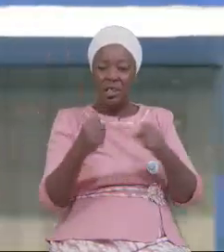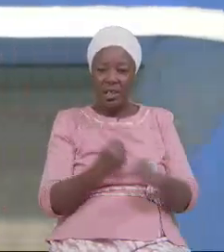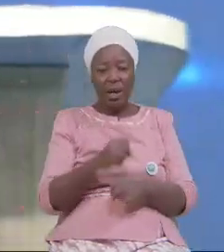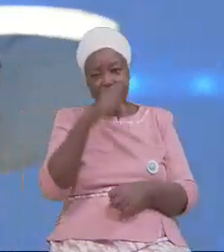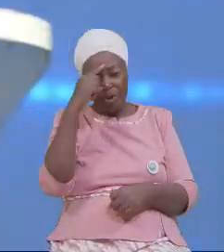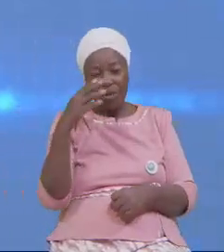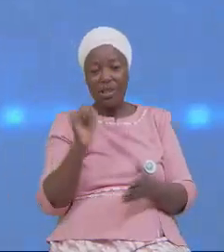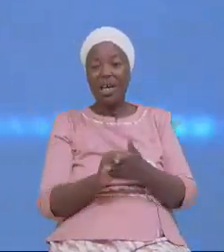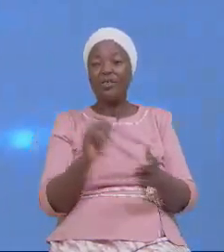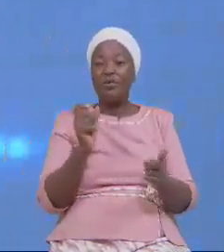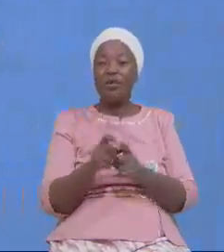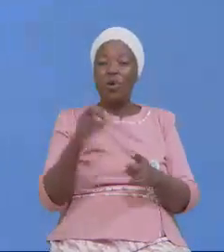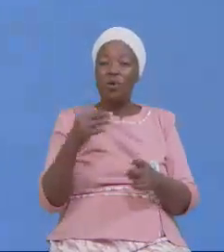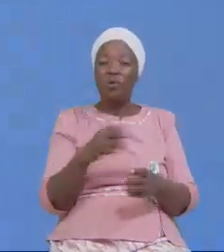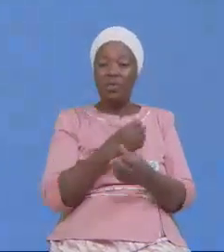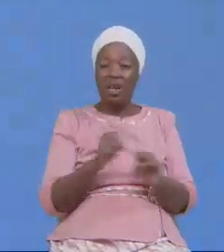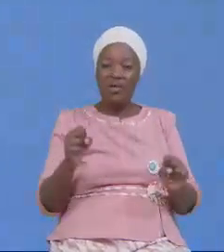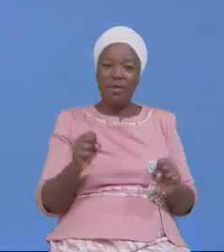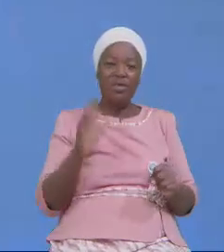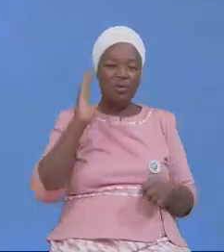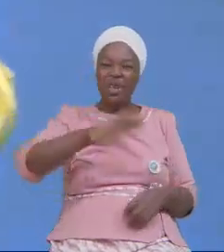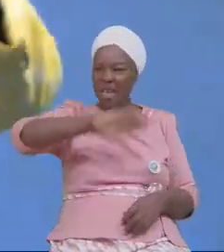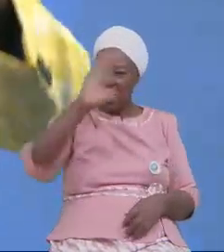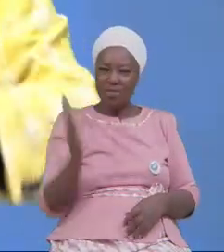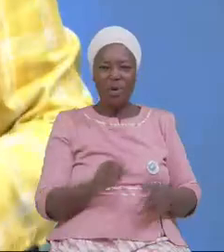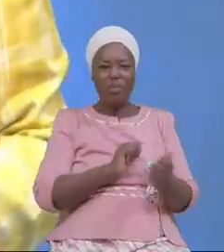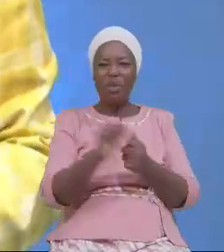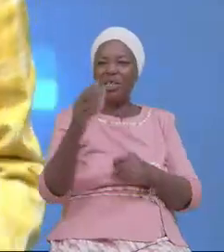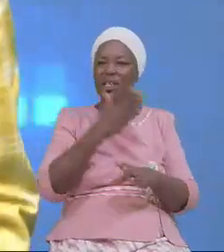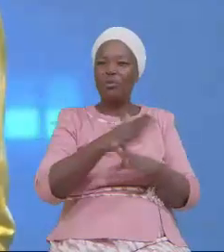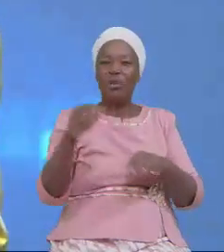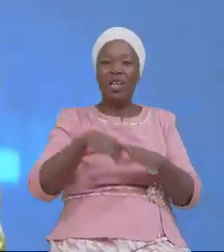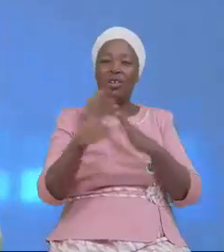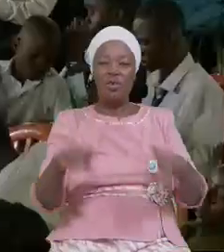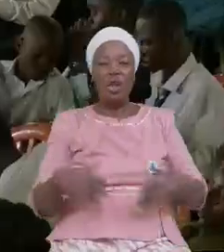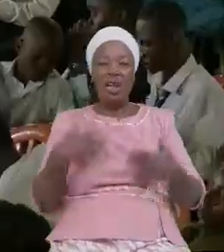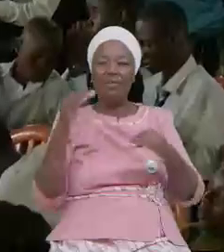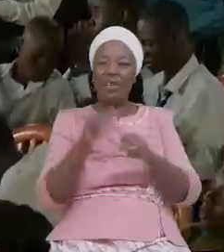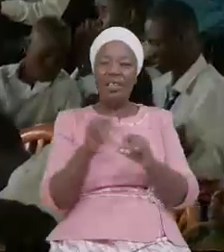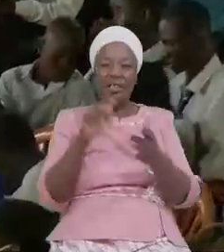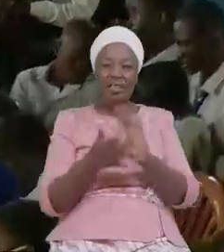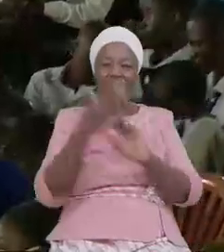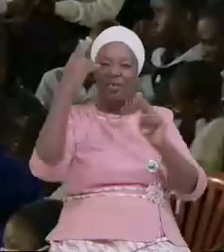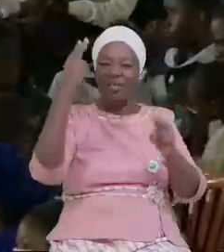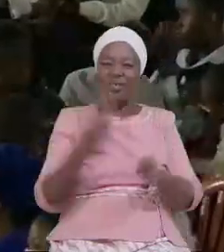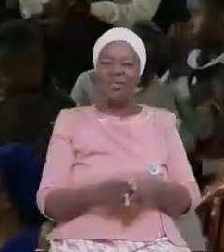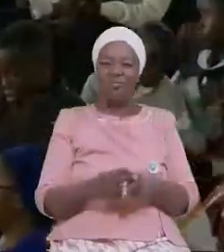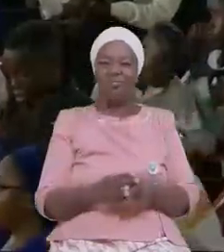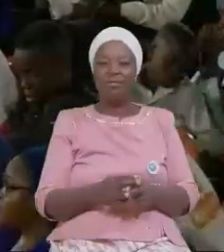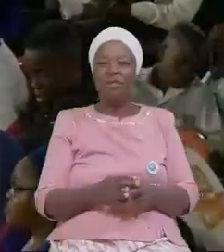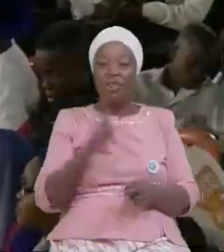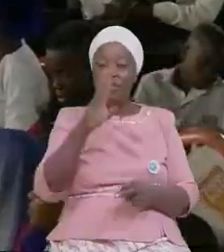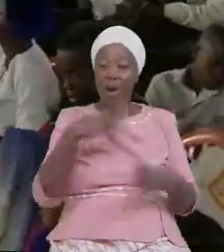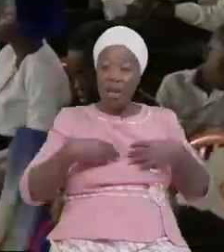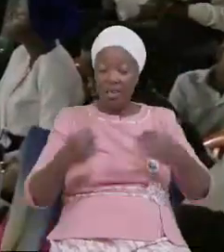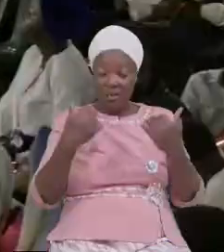of salvation will never pass away in your life in Jesus' name. You're healed